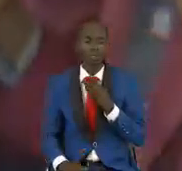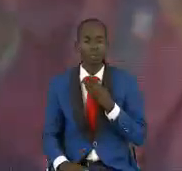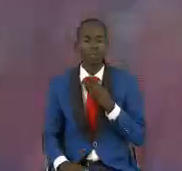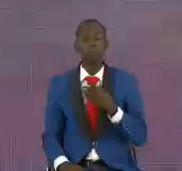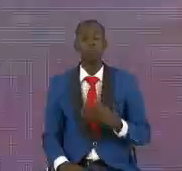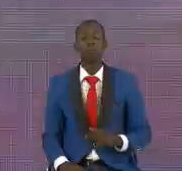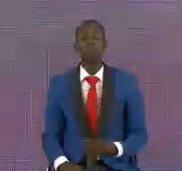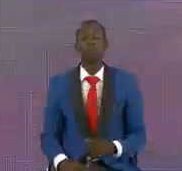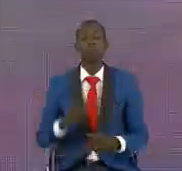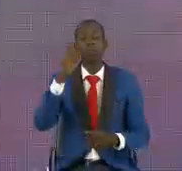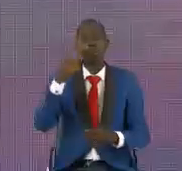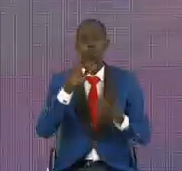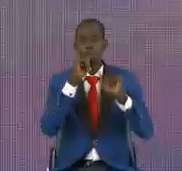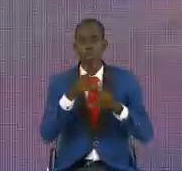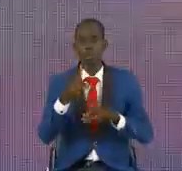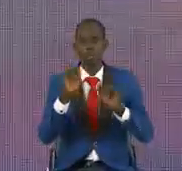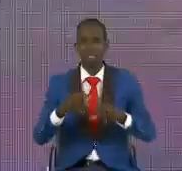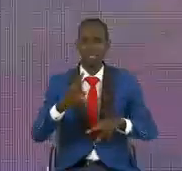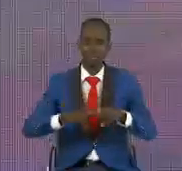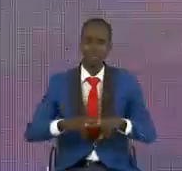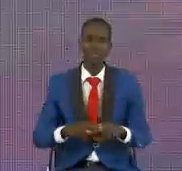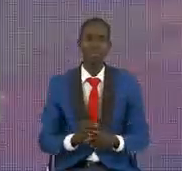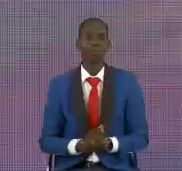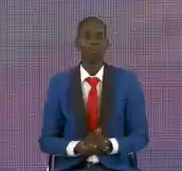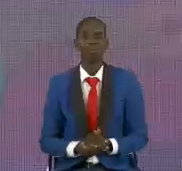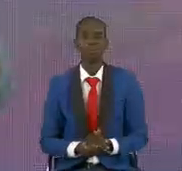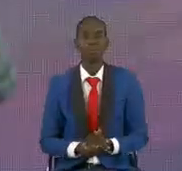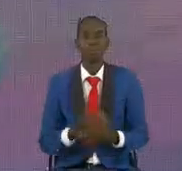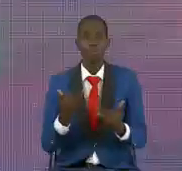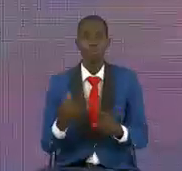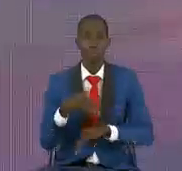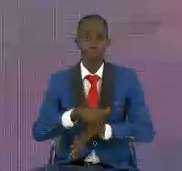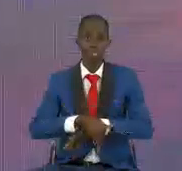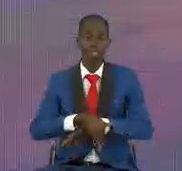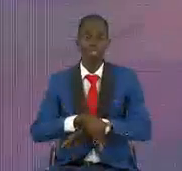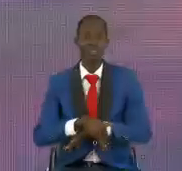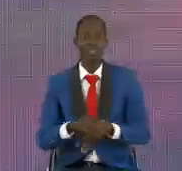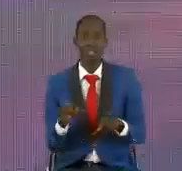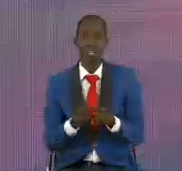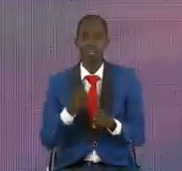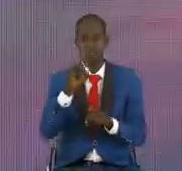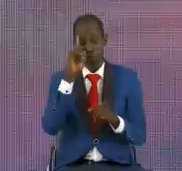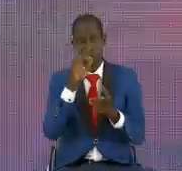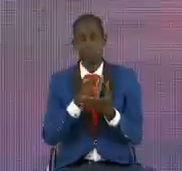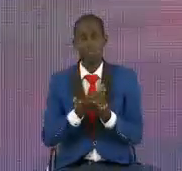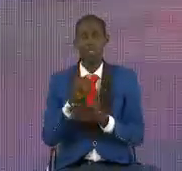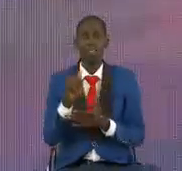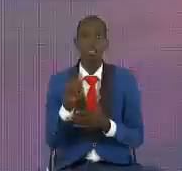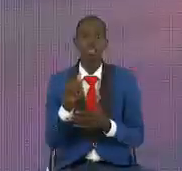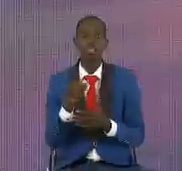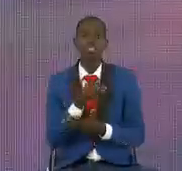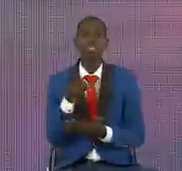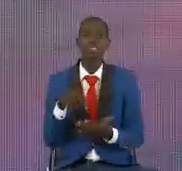God bless you. You can sit down. Tonight, as we begin this